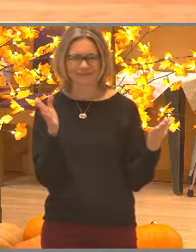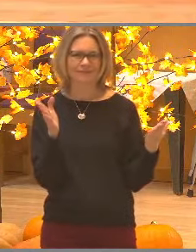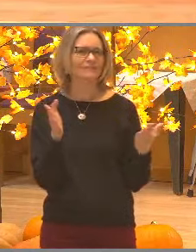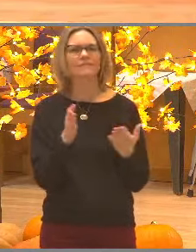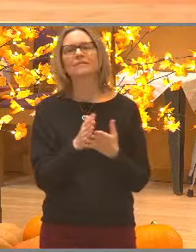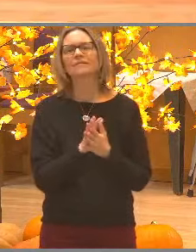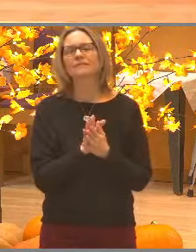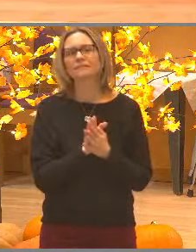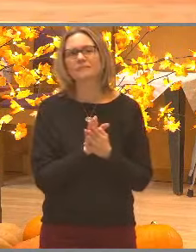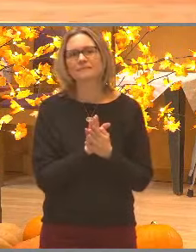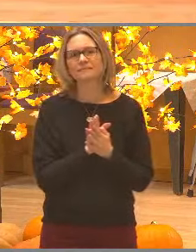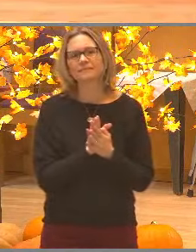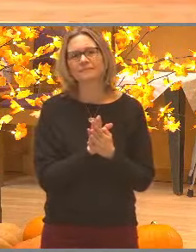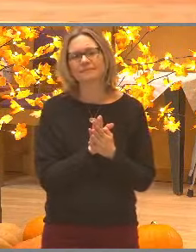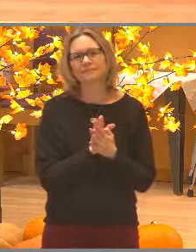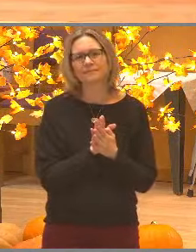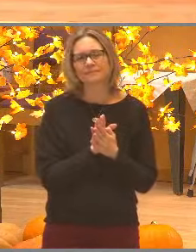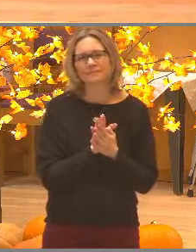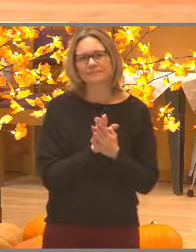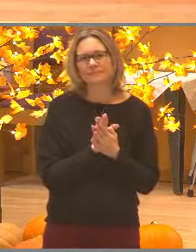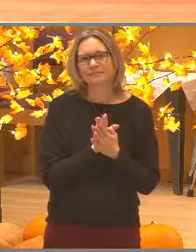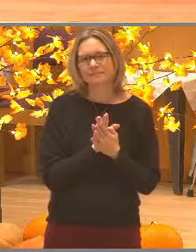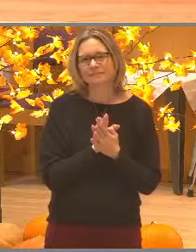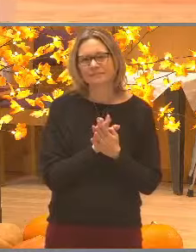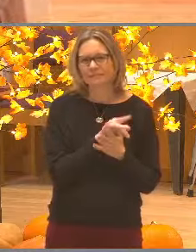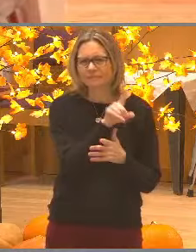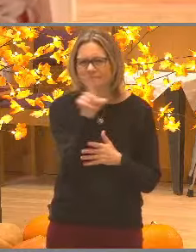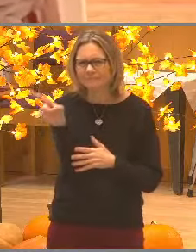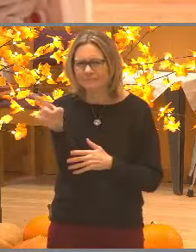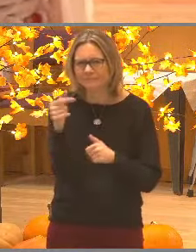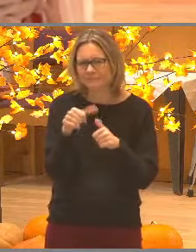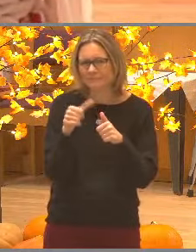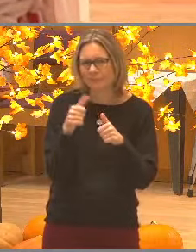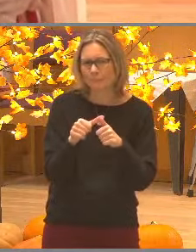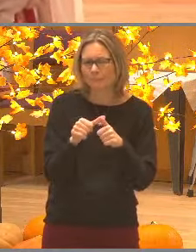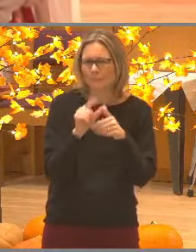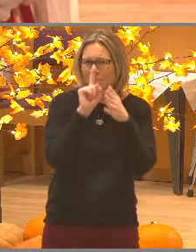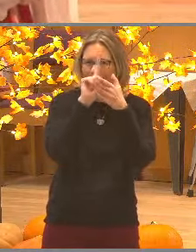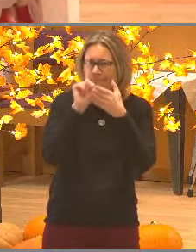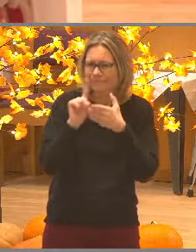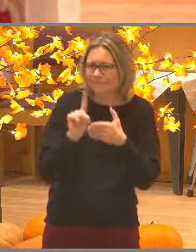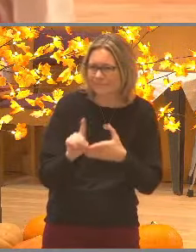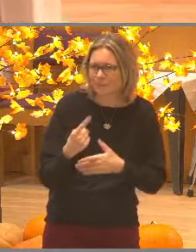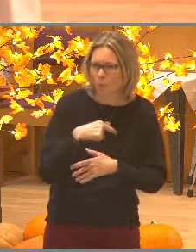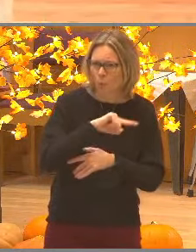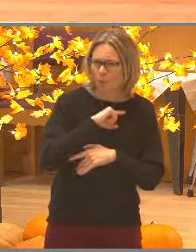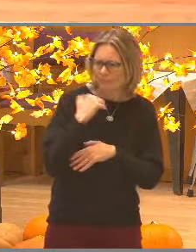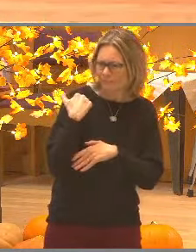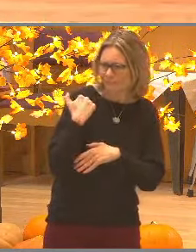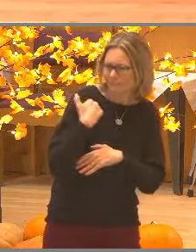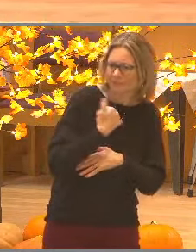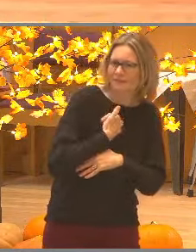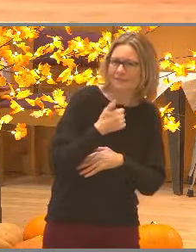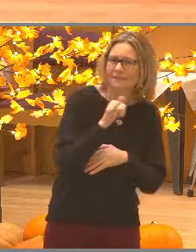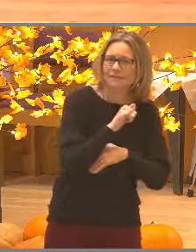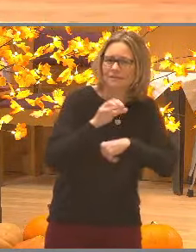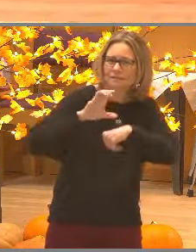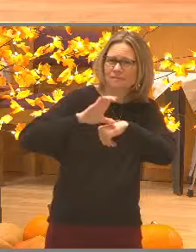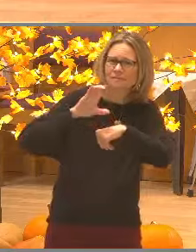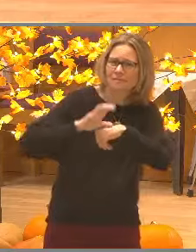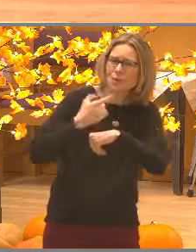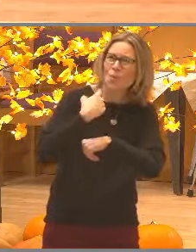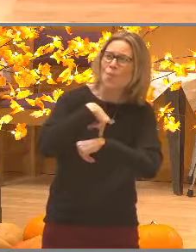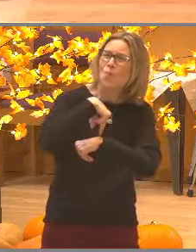You remember that every Sunday we remind ourselves as congregation that we